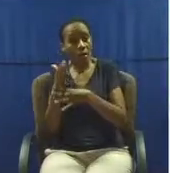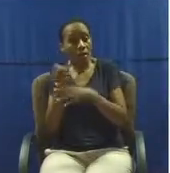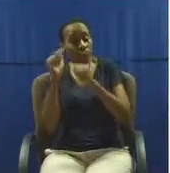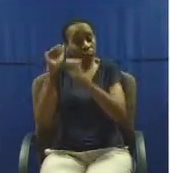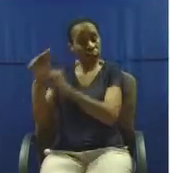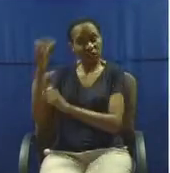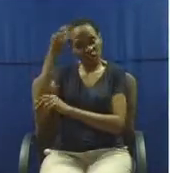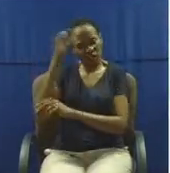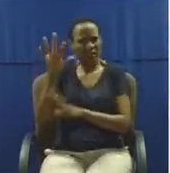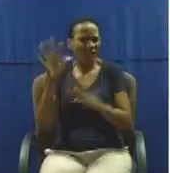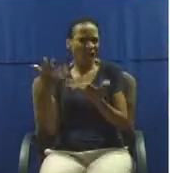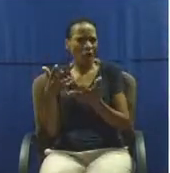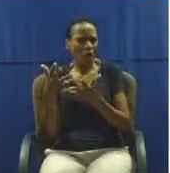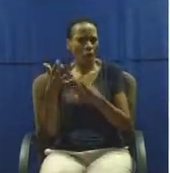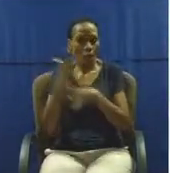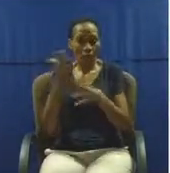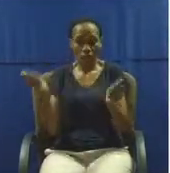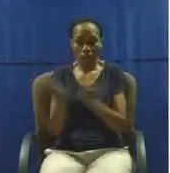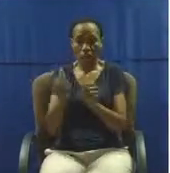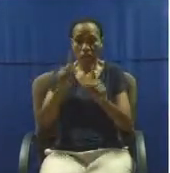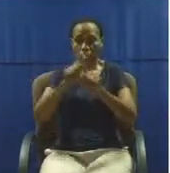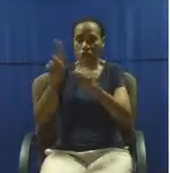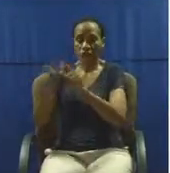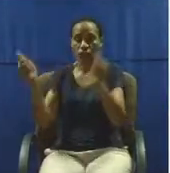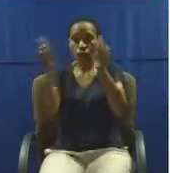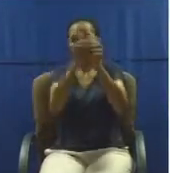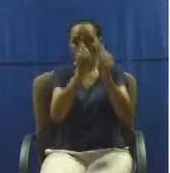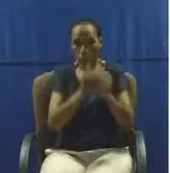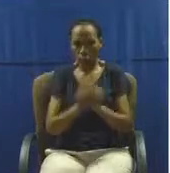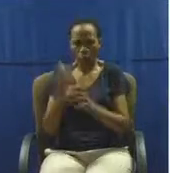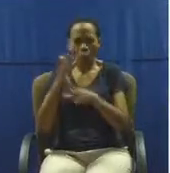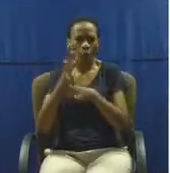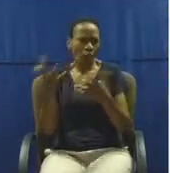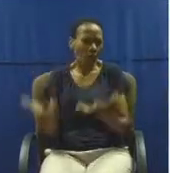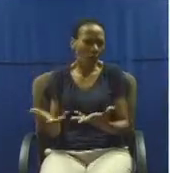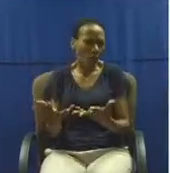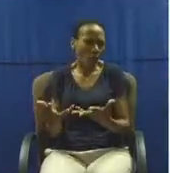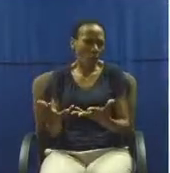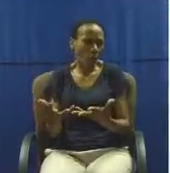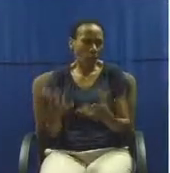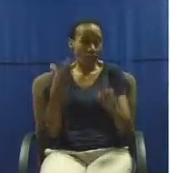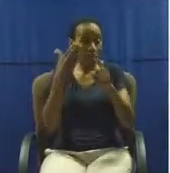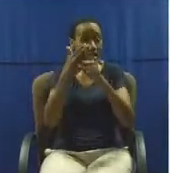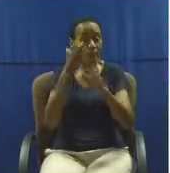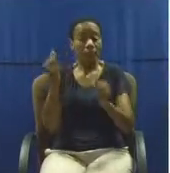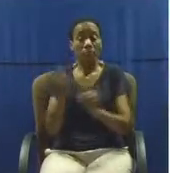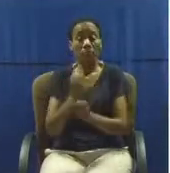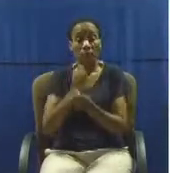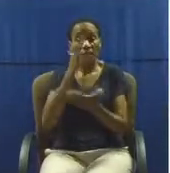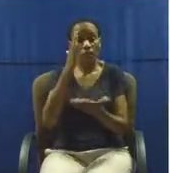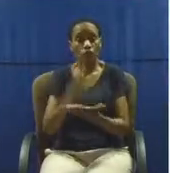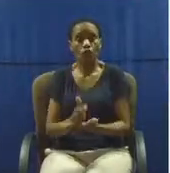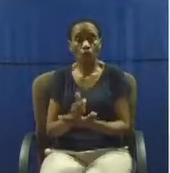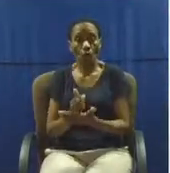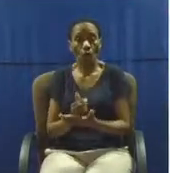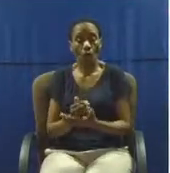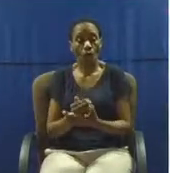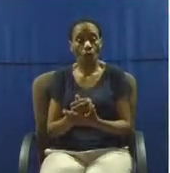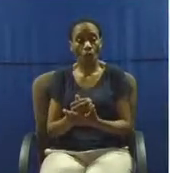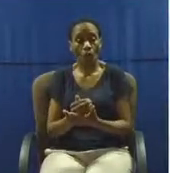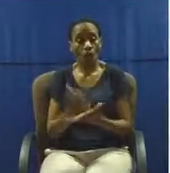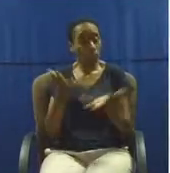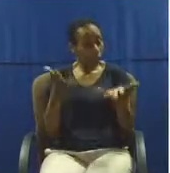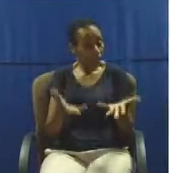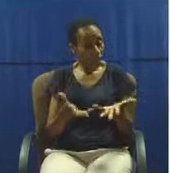with social partners that, to ensure that the projected increase in fuel